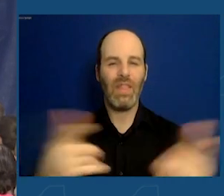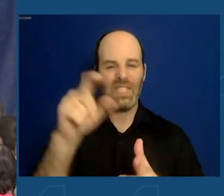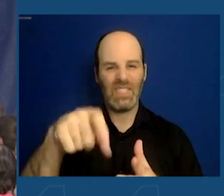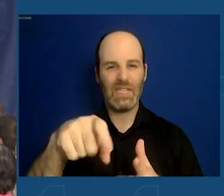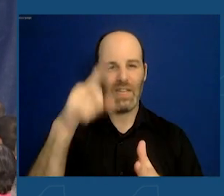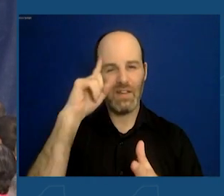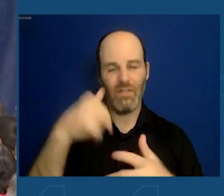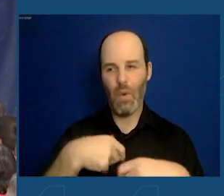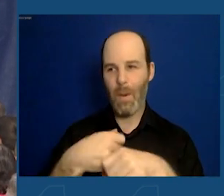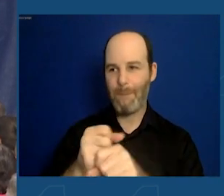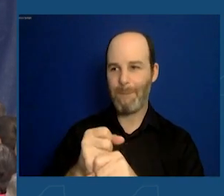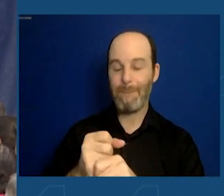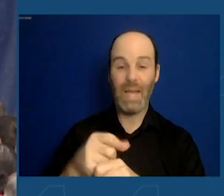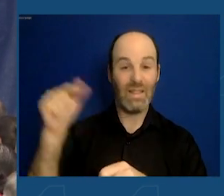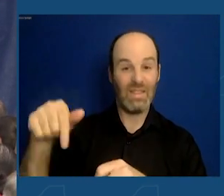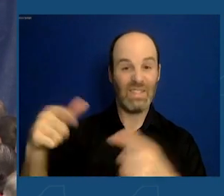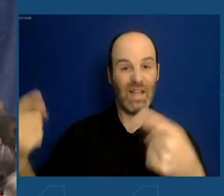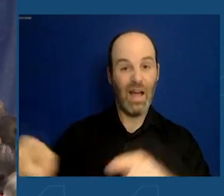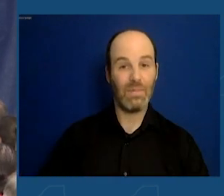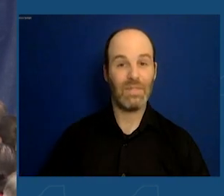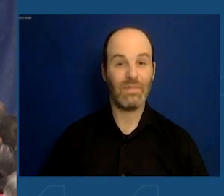Lisa.